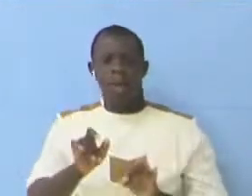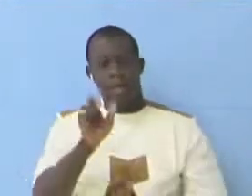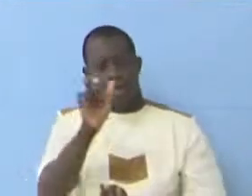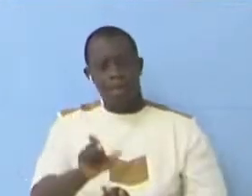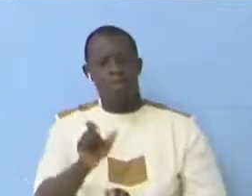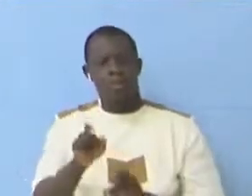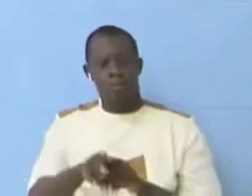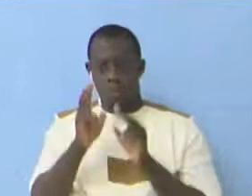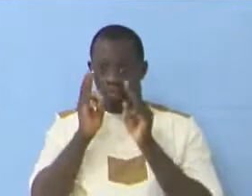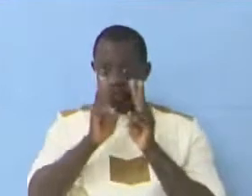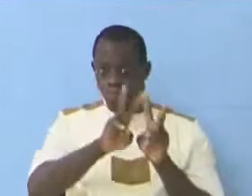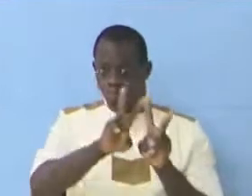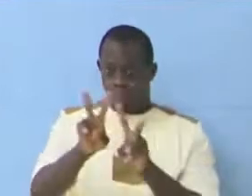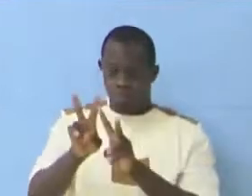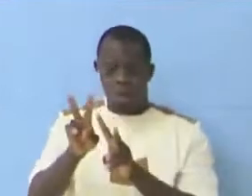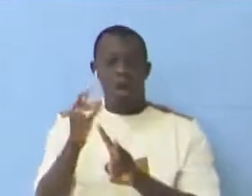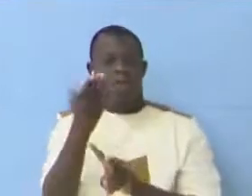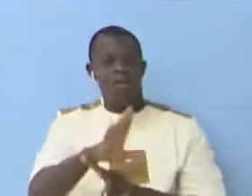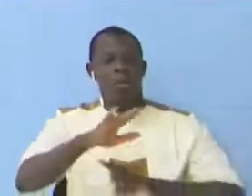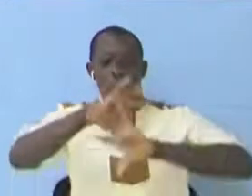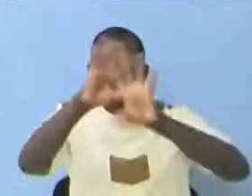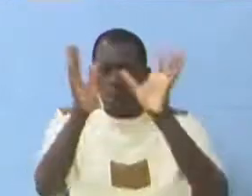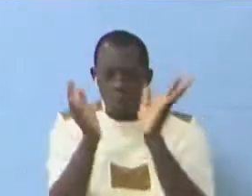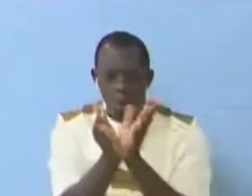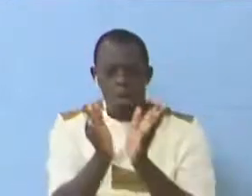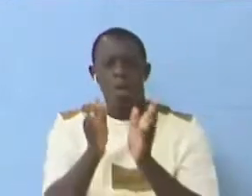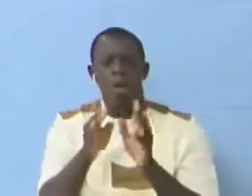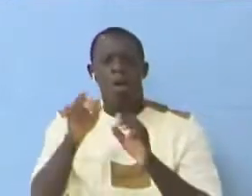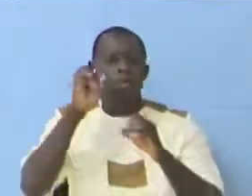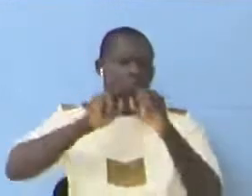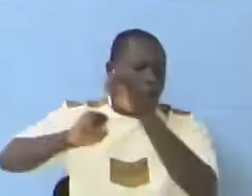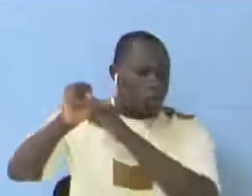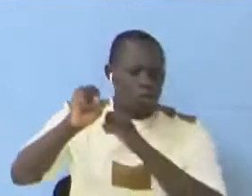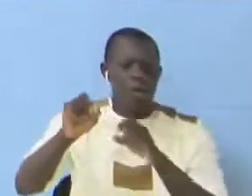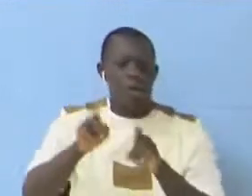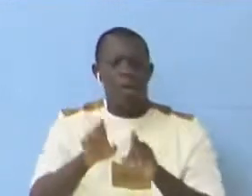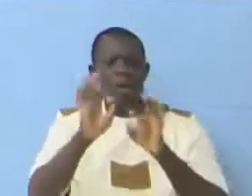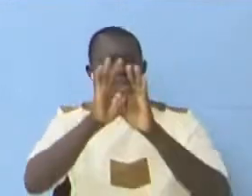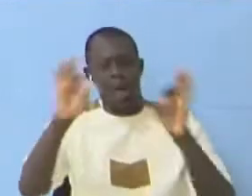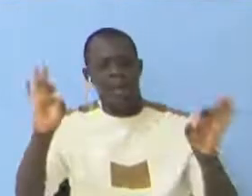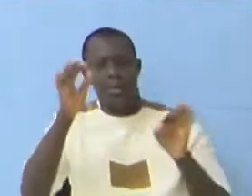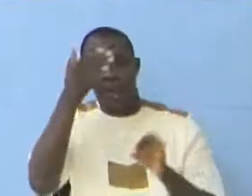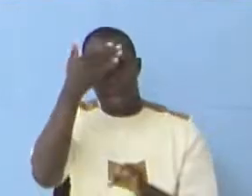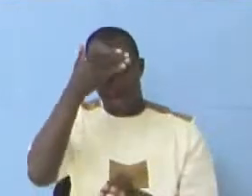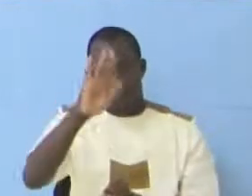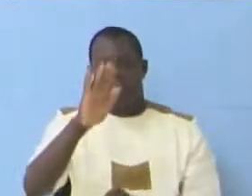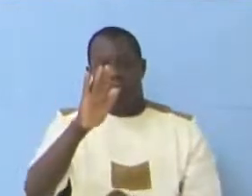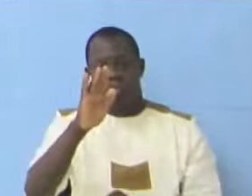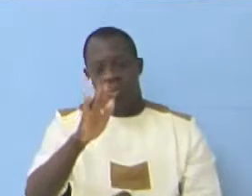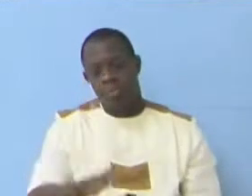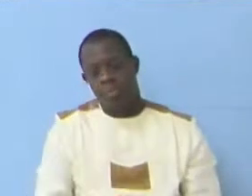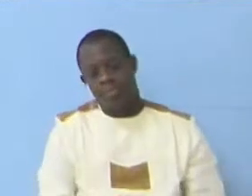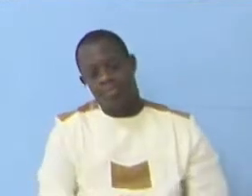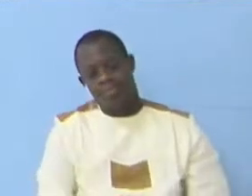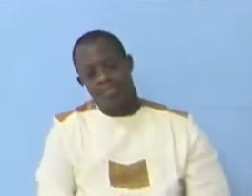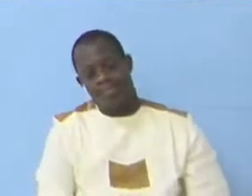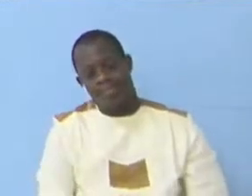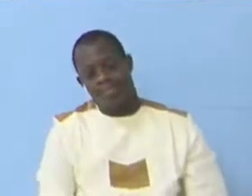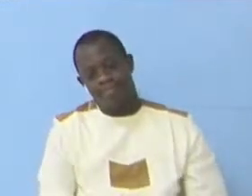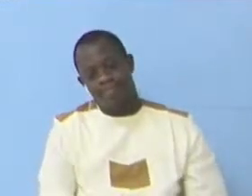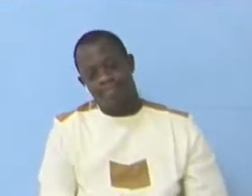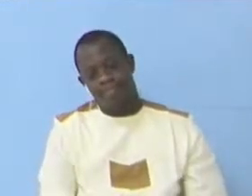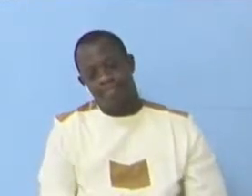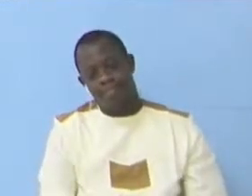from all norms of civilized behavior. nañ ko seetee ci ay jëfin yoo xam ne jëfin yu civilisé la nañ ko war a